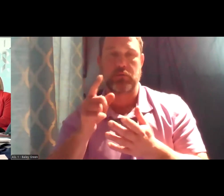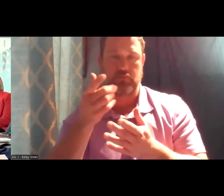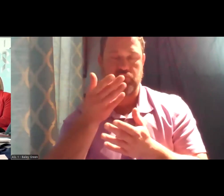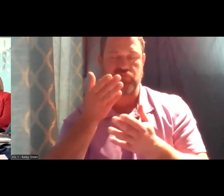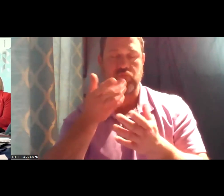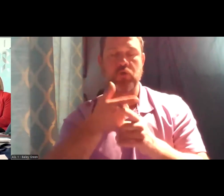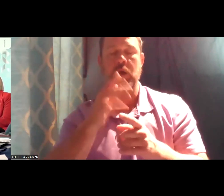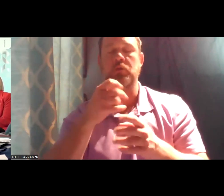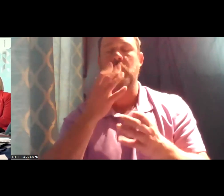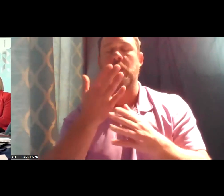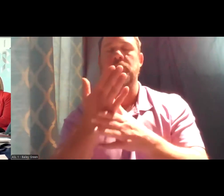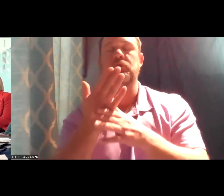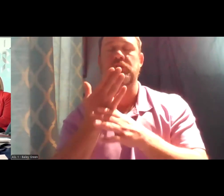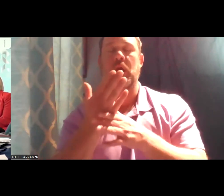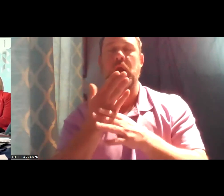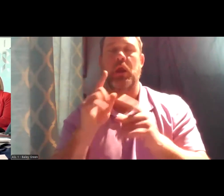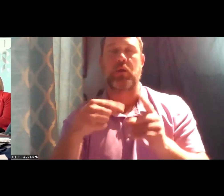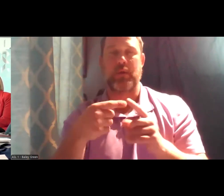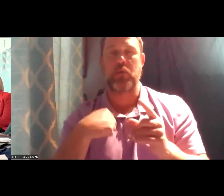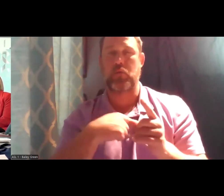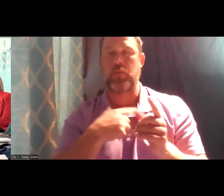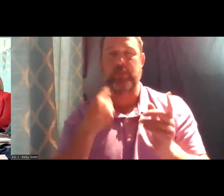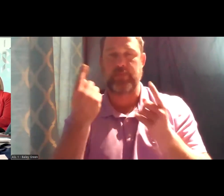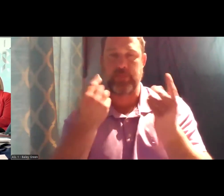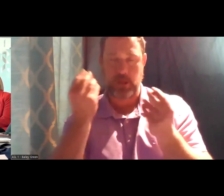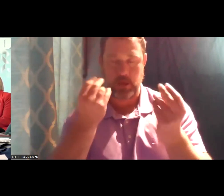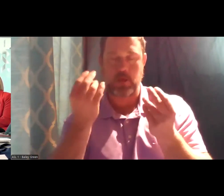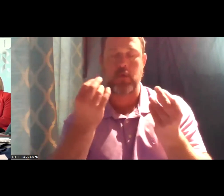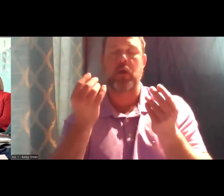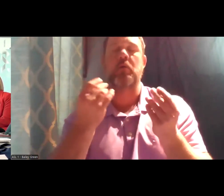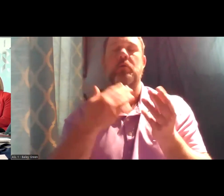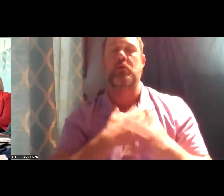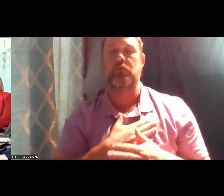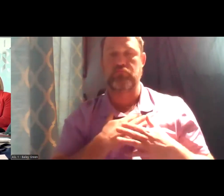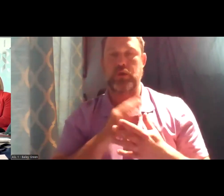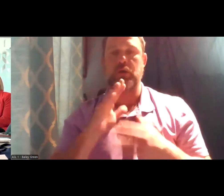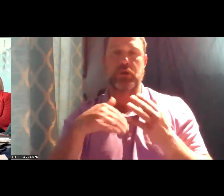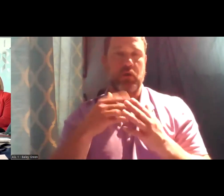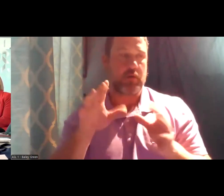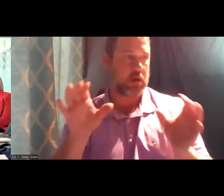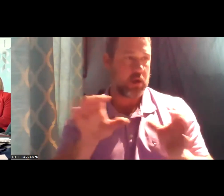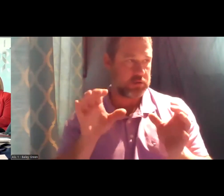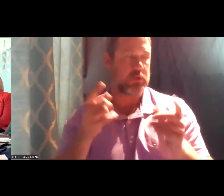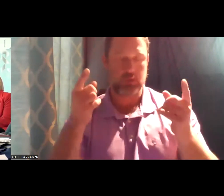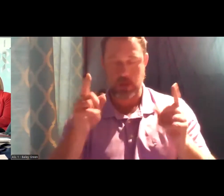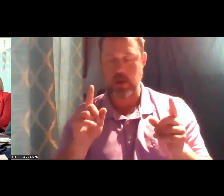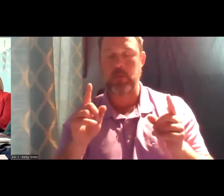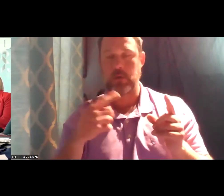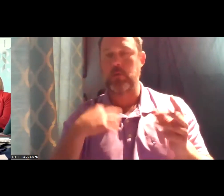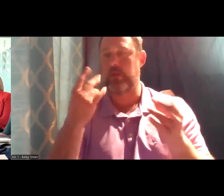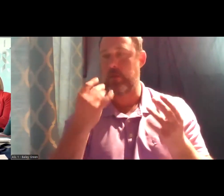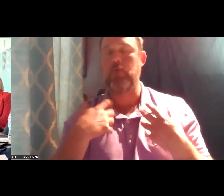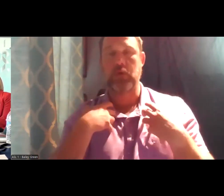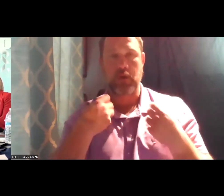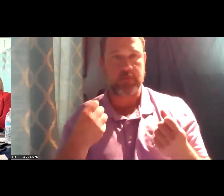Just wanted to share a thought that we've been thinking about. Again, appreciate all the swift action that has happened, and when we think about recovery,